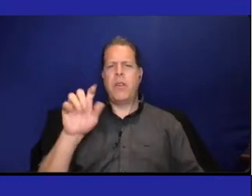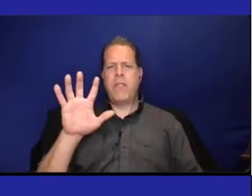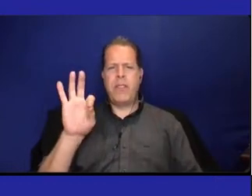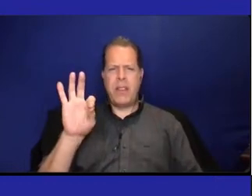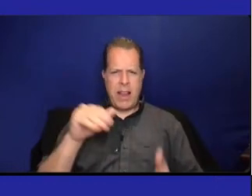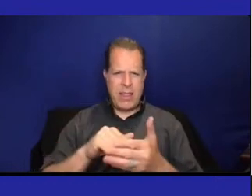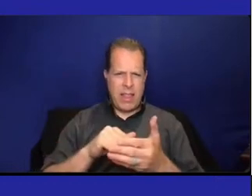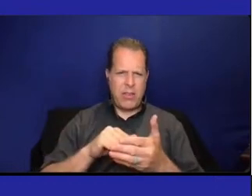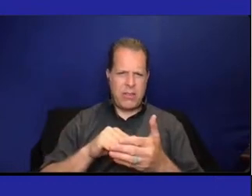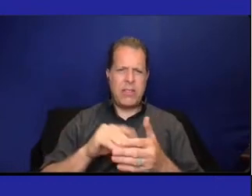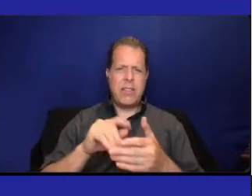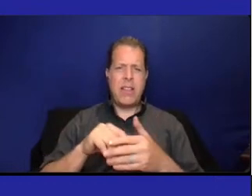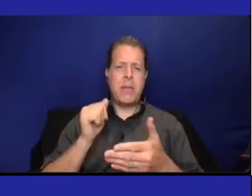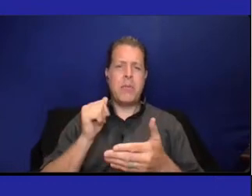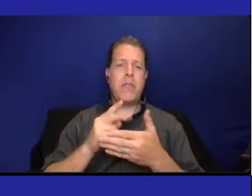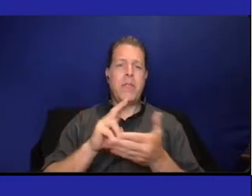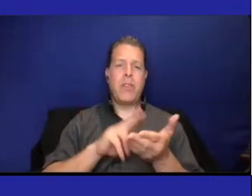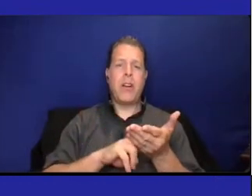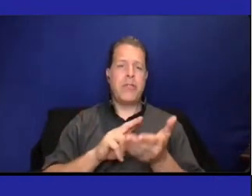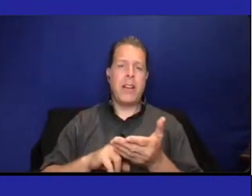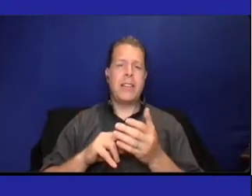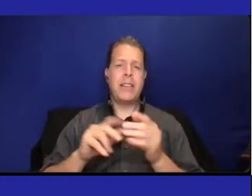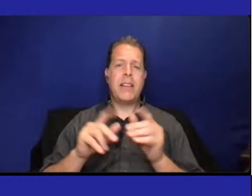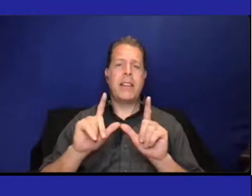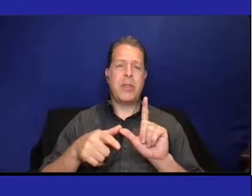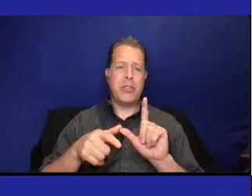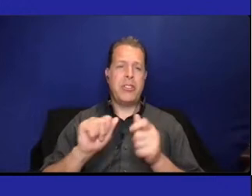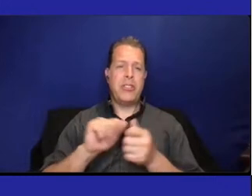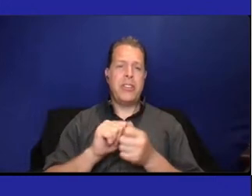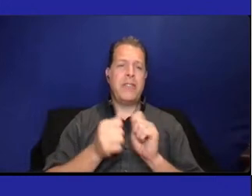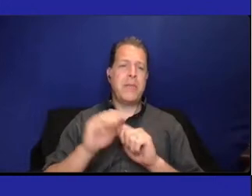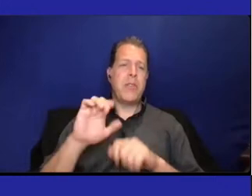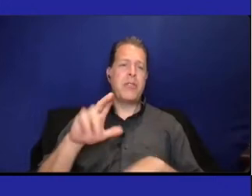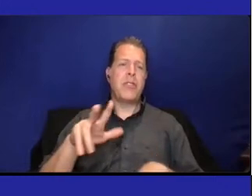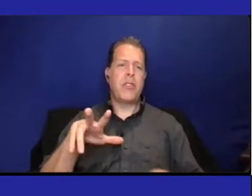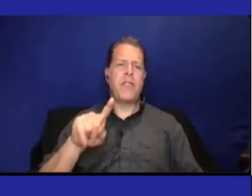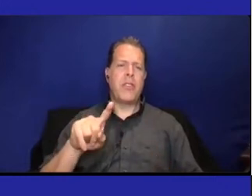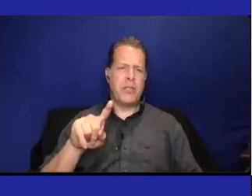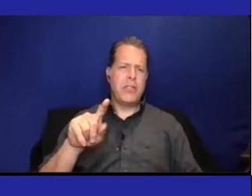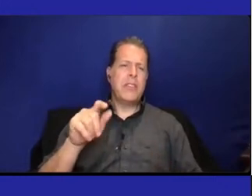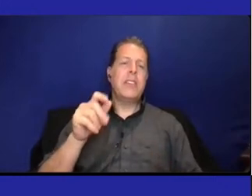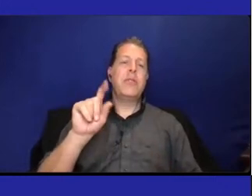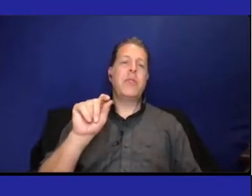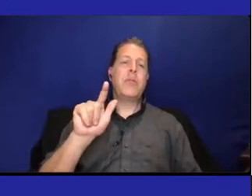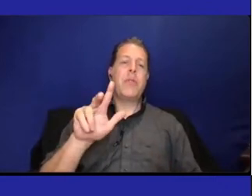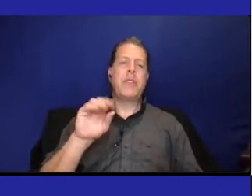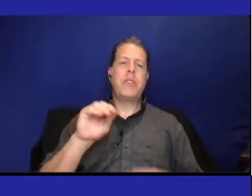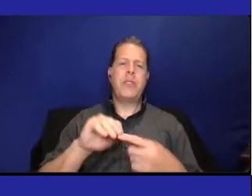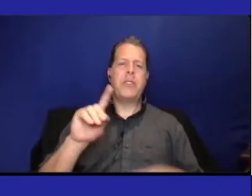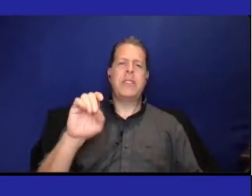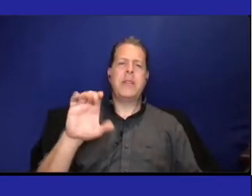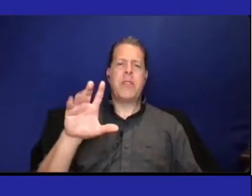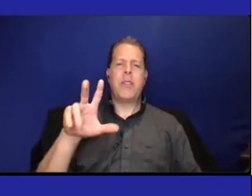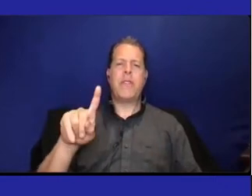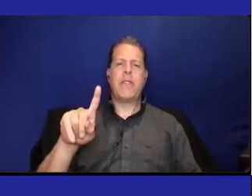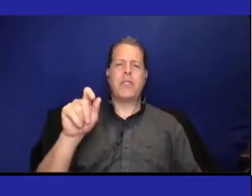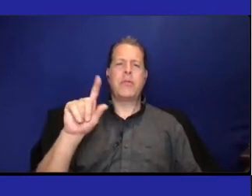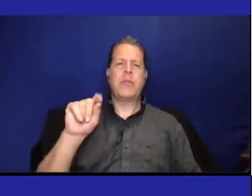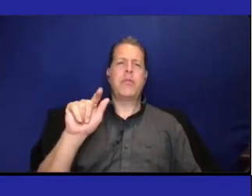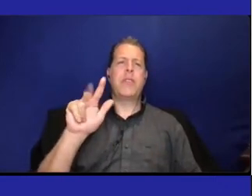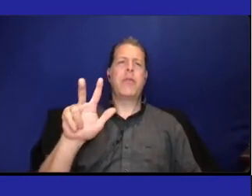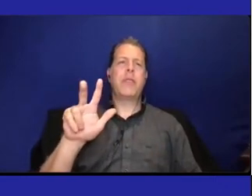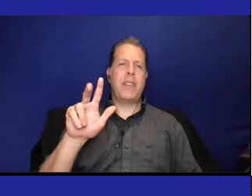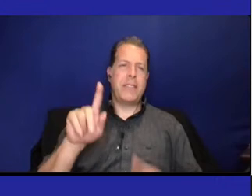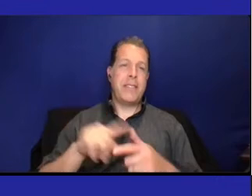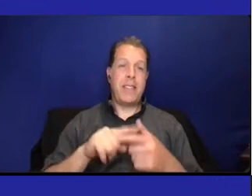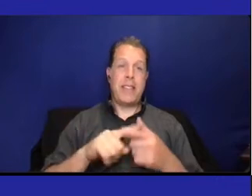$159,969,414, and approved contract expiration changed from March 31st, 2023 to December 31st, 2023. And we will take any